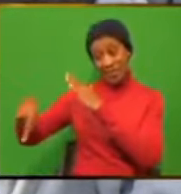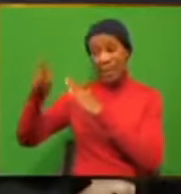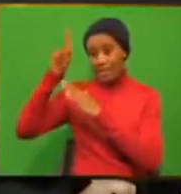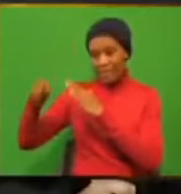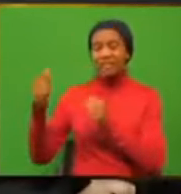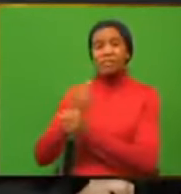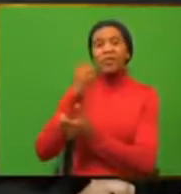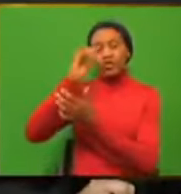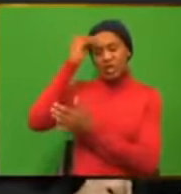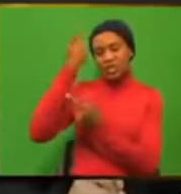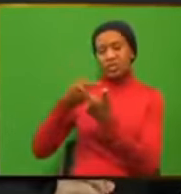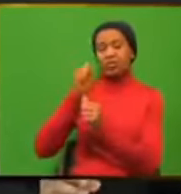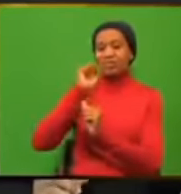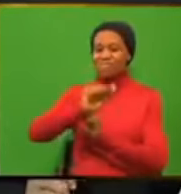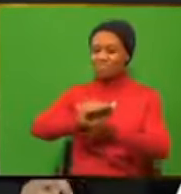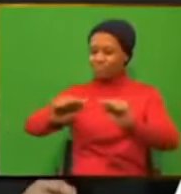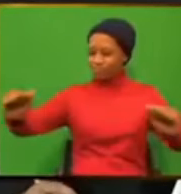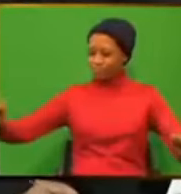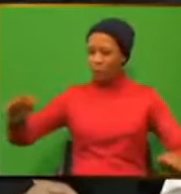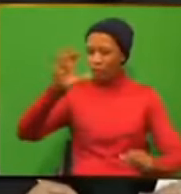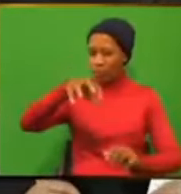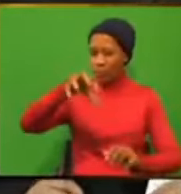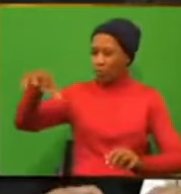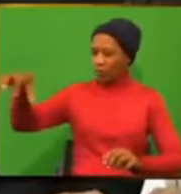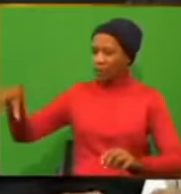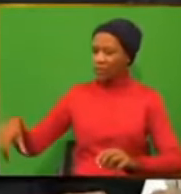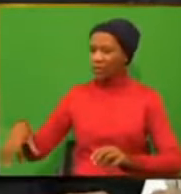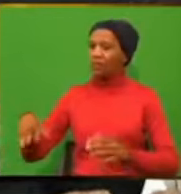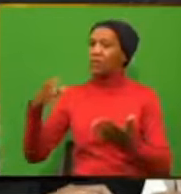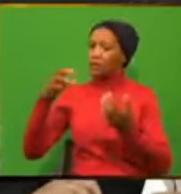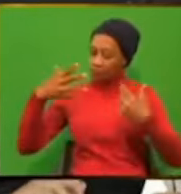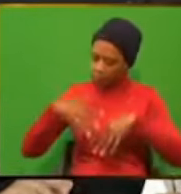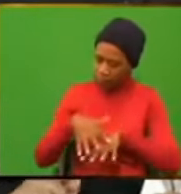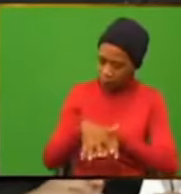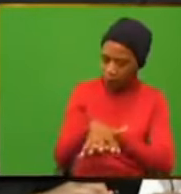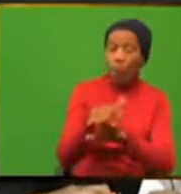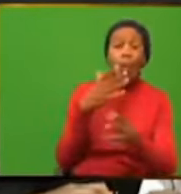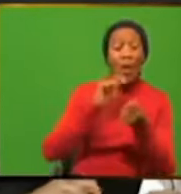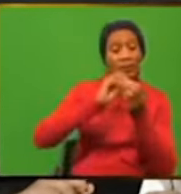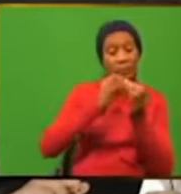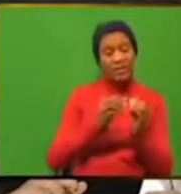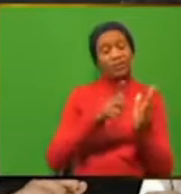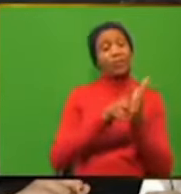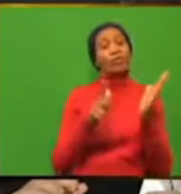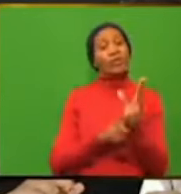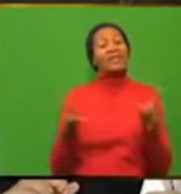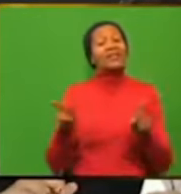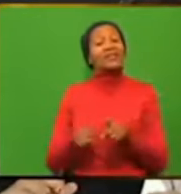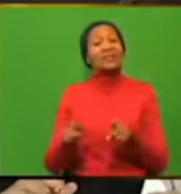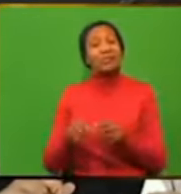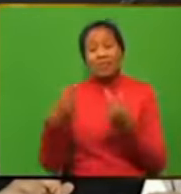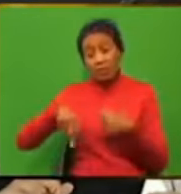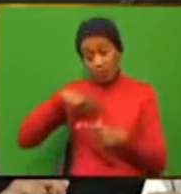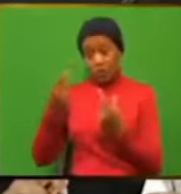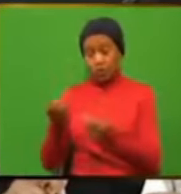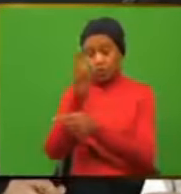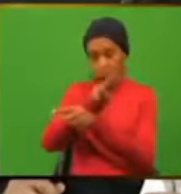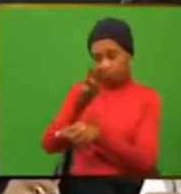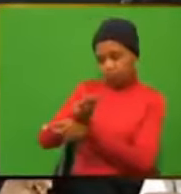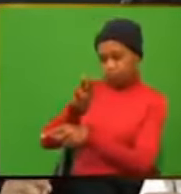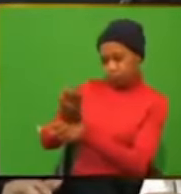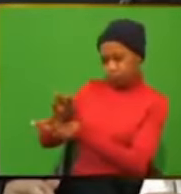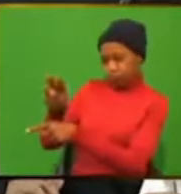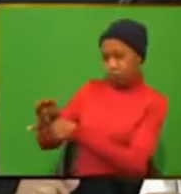of provinces are furthered during the creation of legislation and in the subsequent monitoring and evaluation of